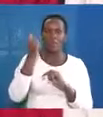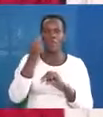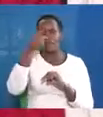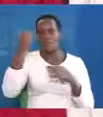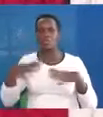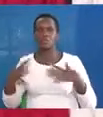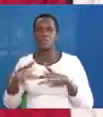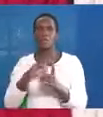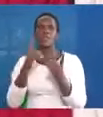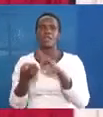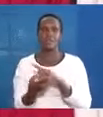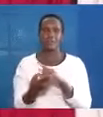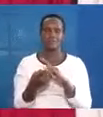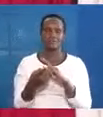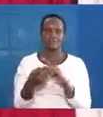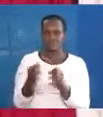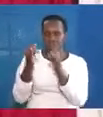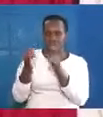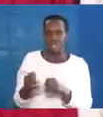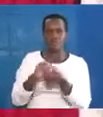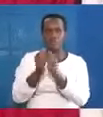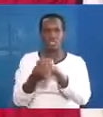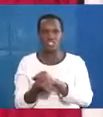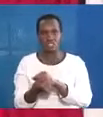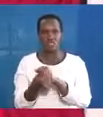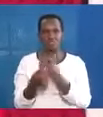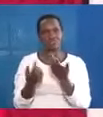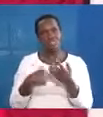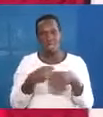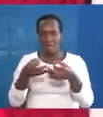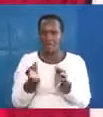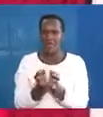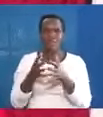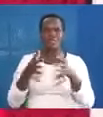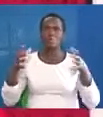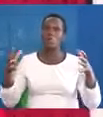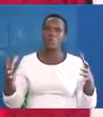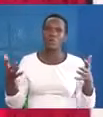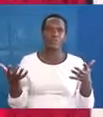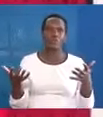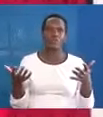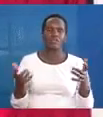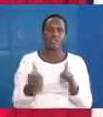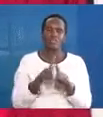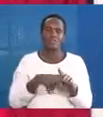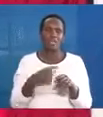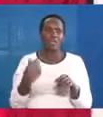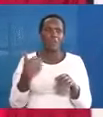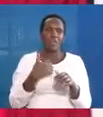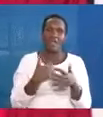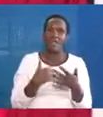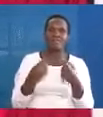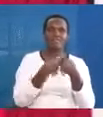We change as individuals, our families grow, we encounter challenges,